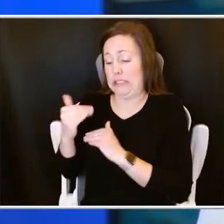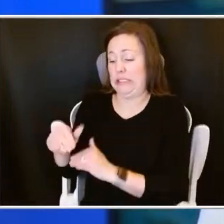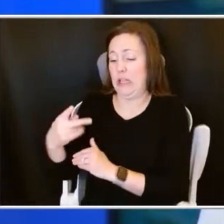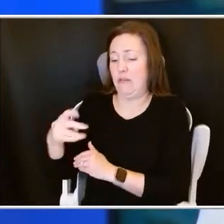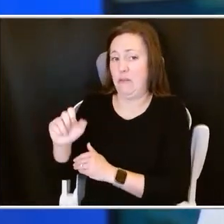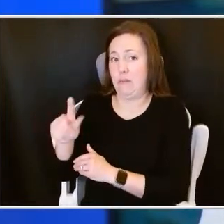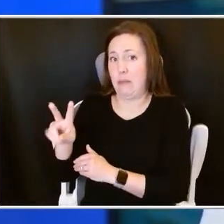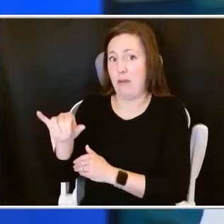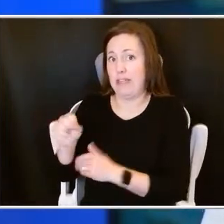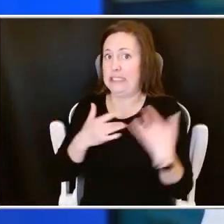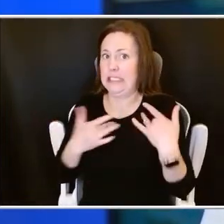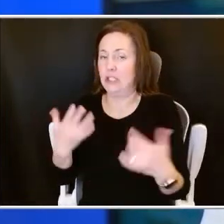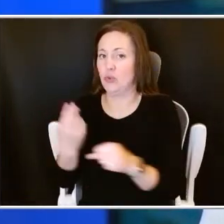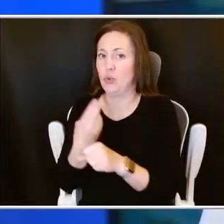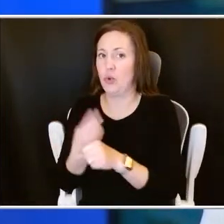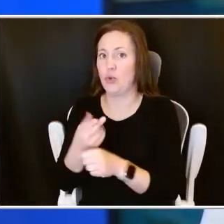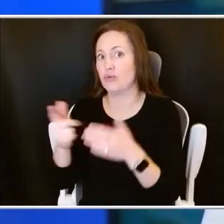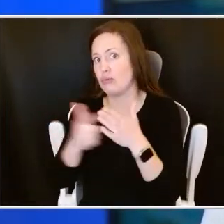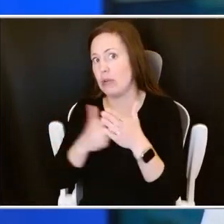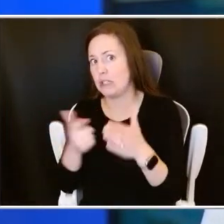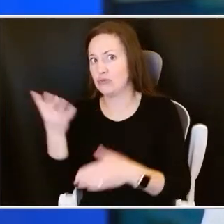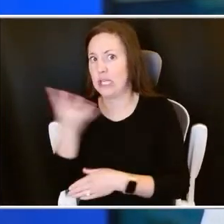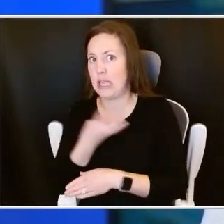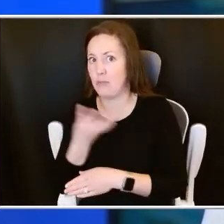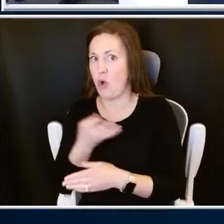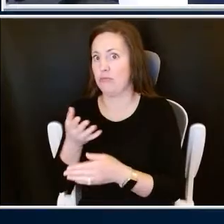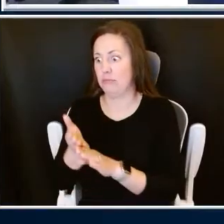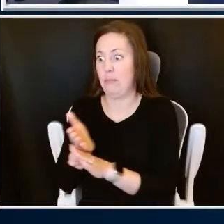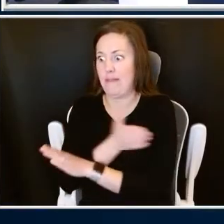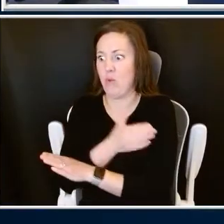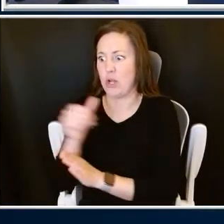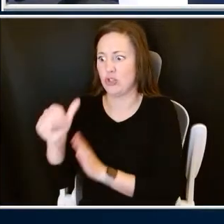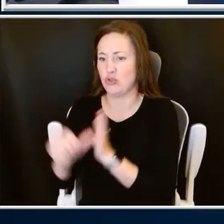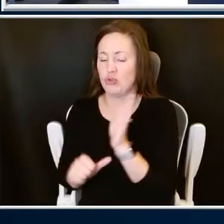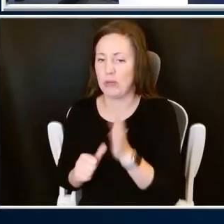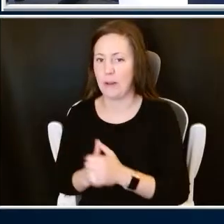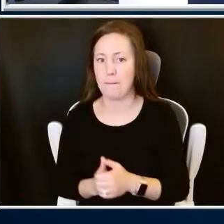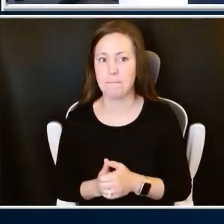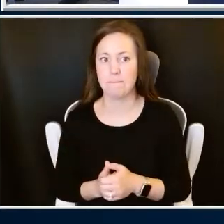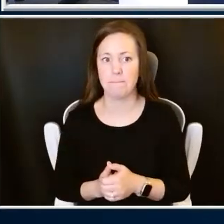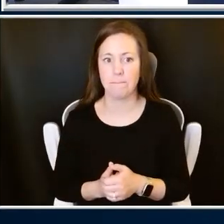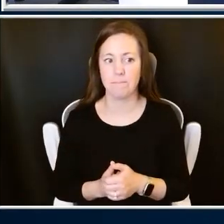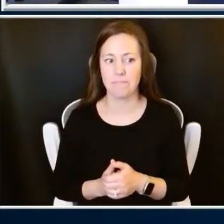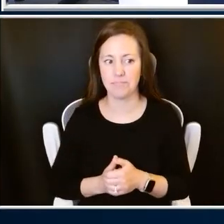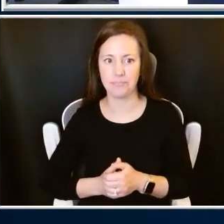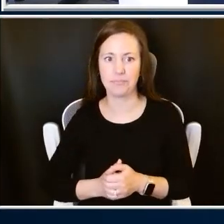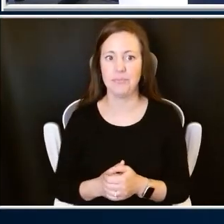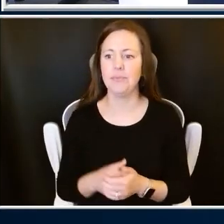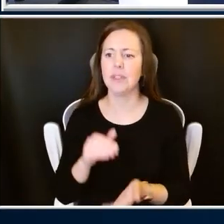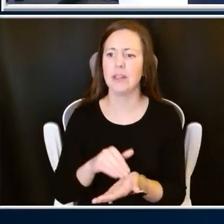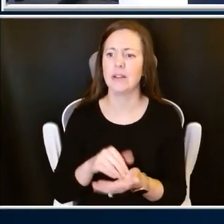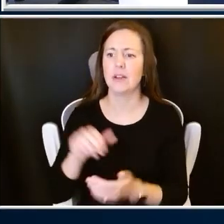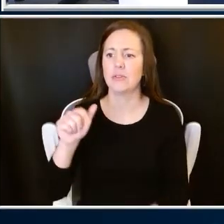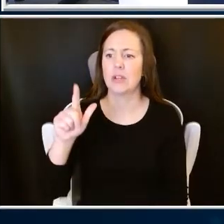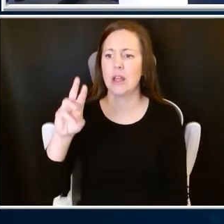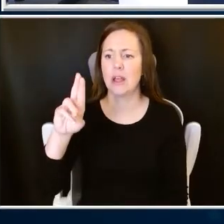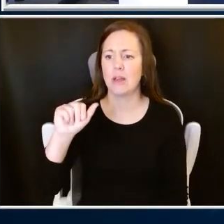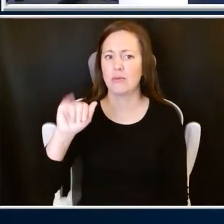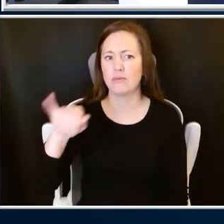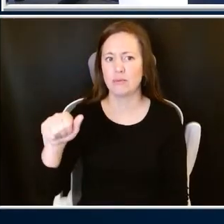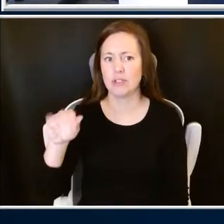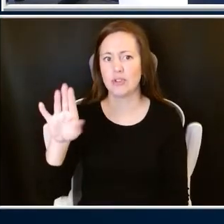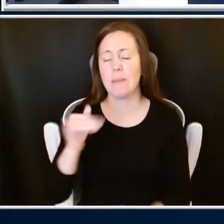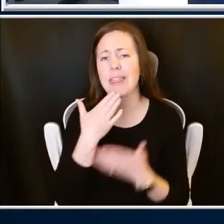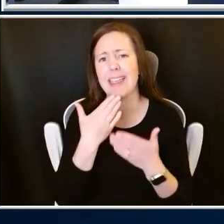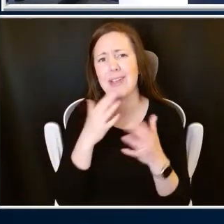and chemotherapy up front to stop it from coming back down there. Dr. Al-Rajabi, thank you so much for being here with us today. What's